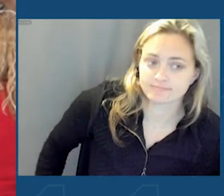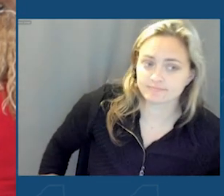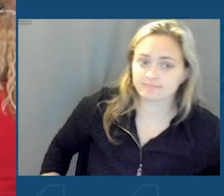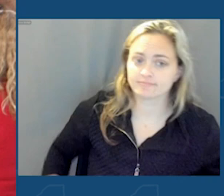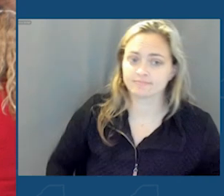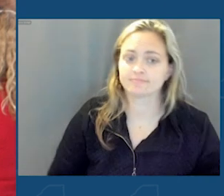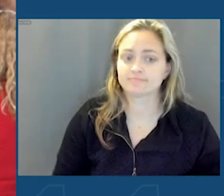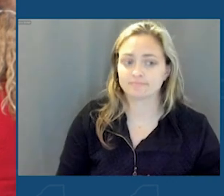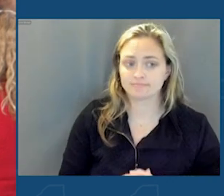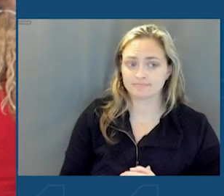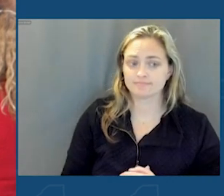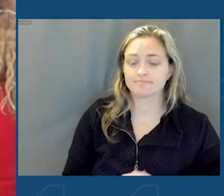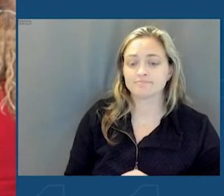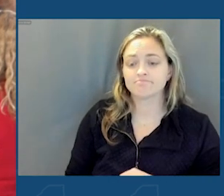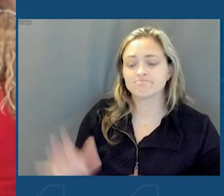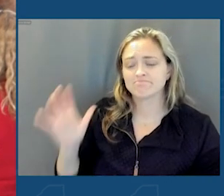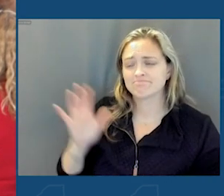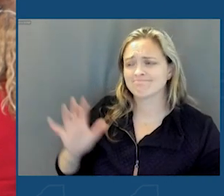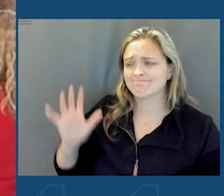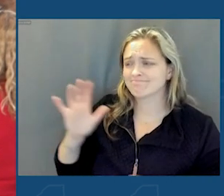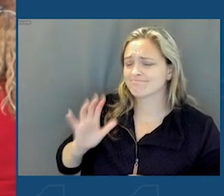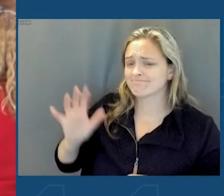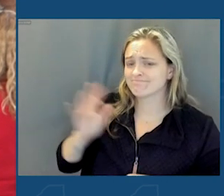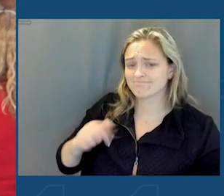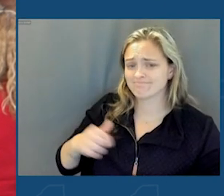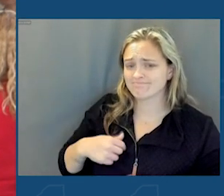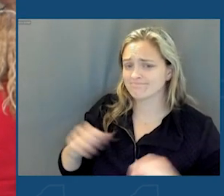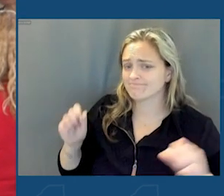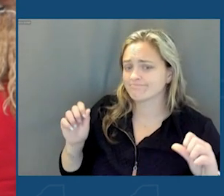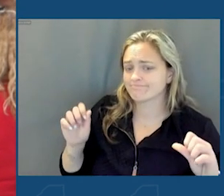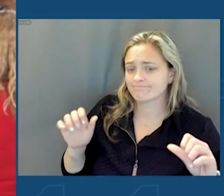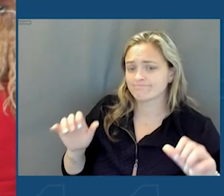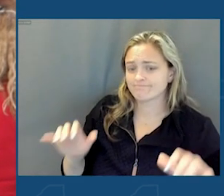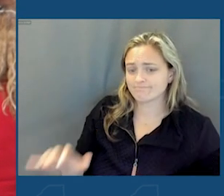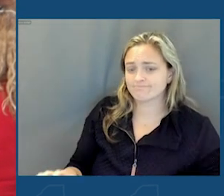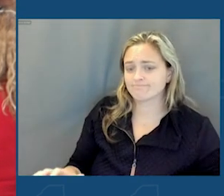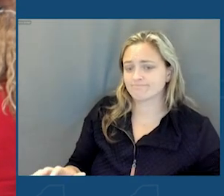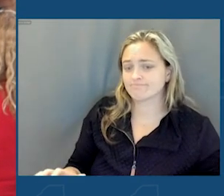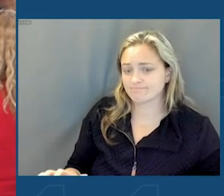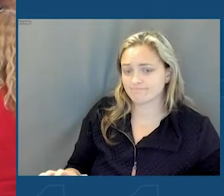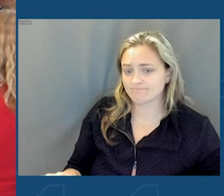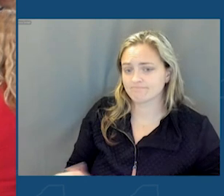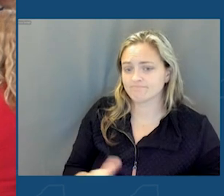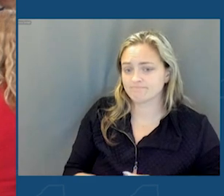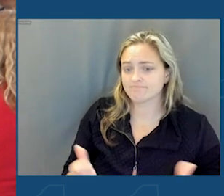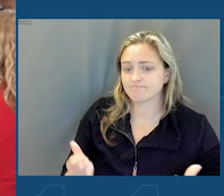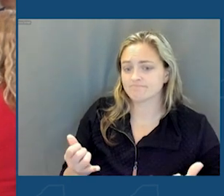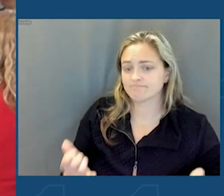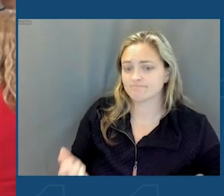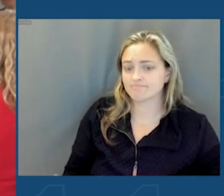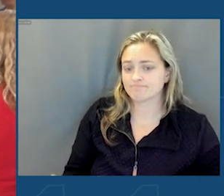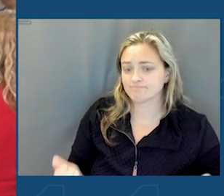me. I once was lost, but